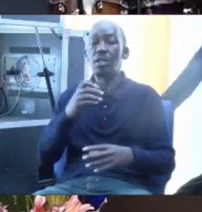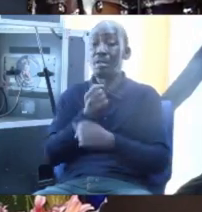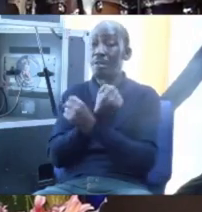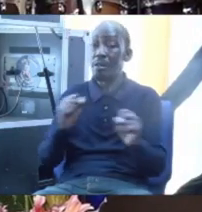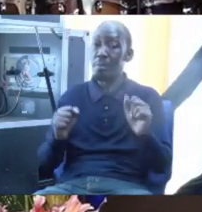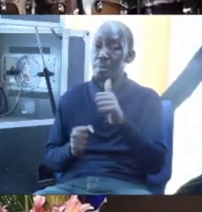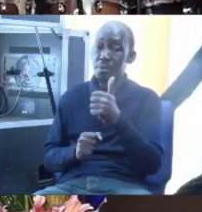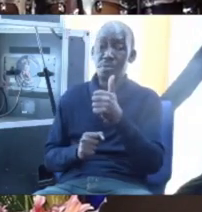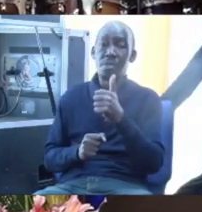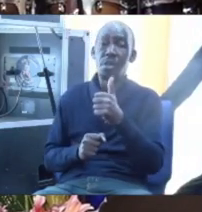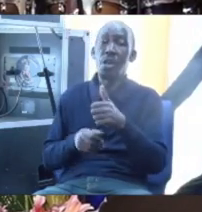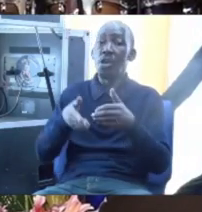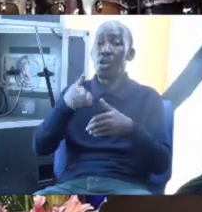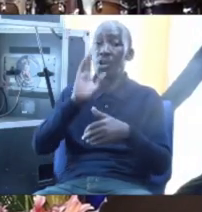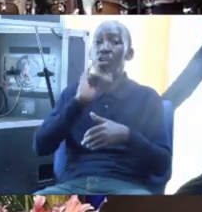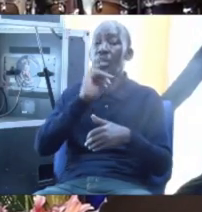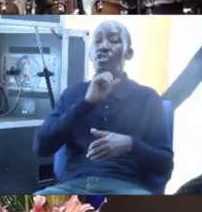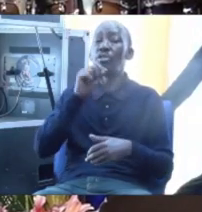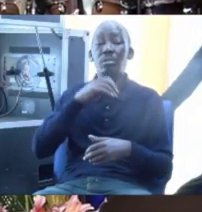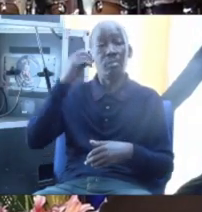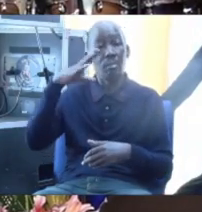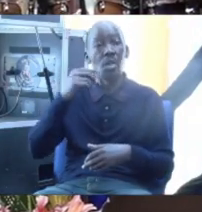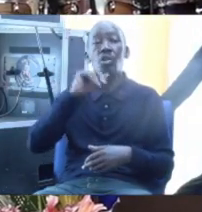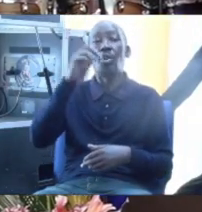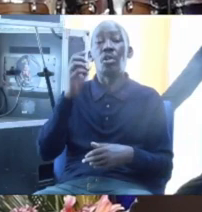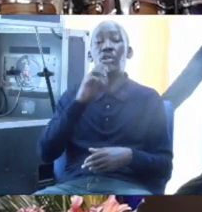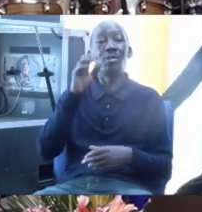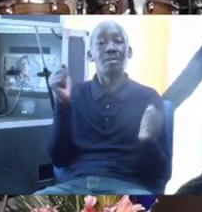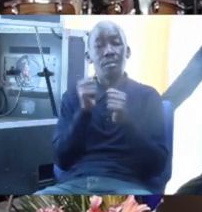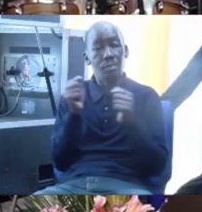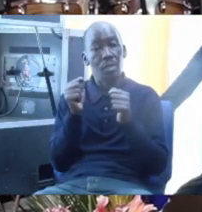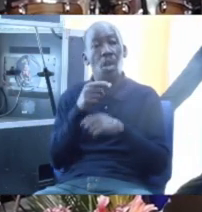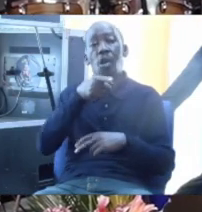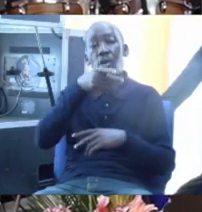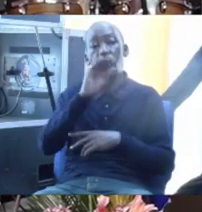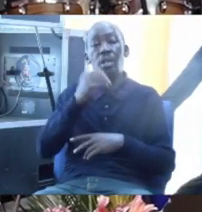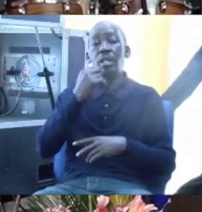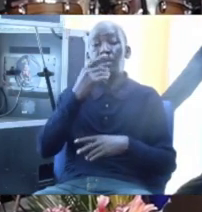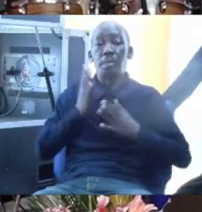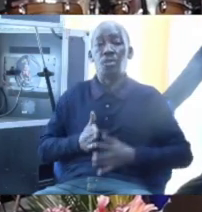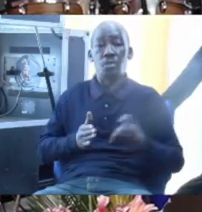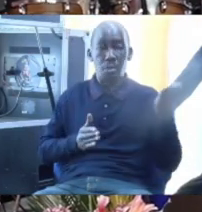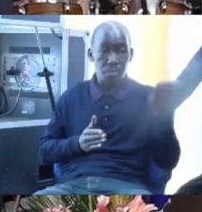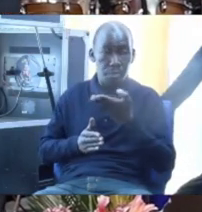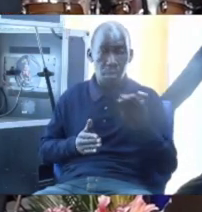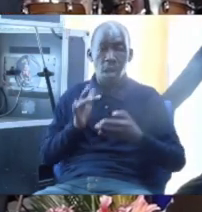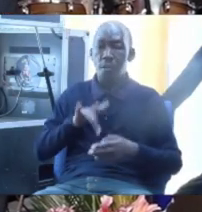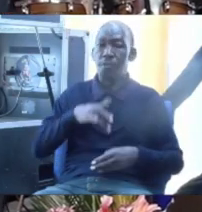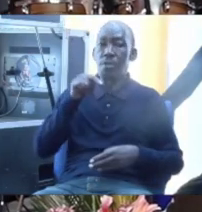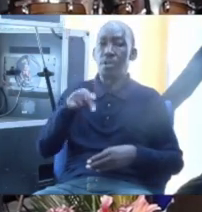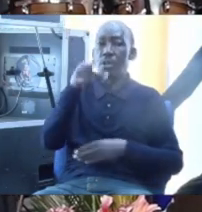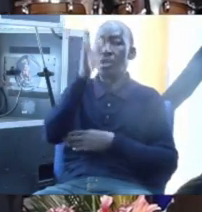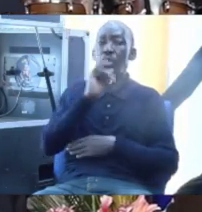saved. To God, there's no summer. To God, there's no winter. Am I talking to somebody here? I said, to this God there's